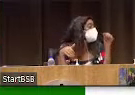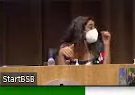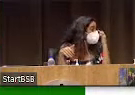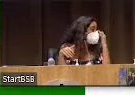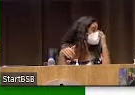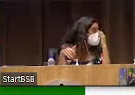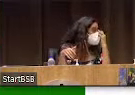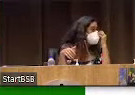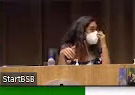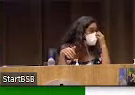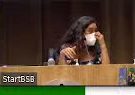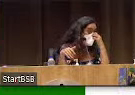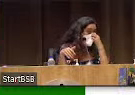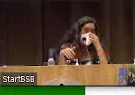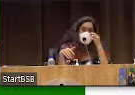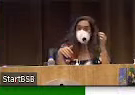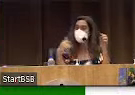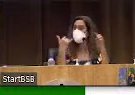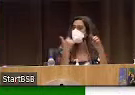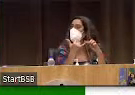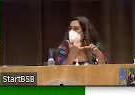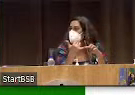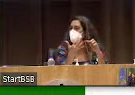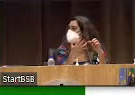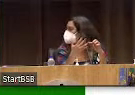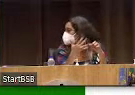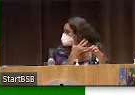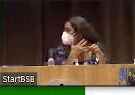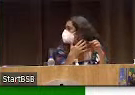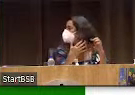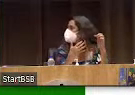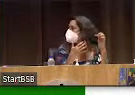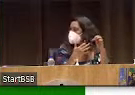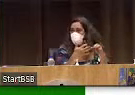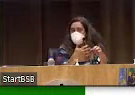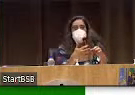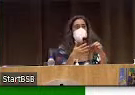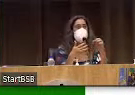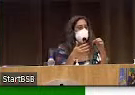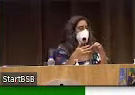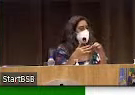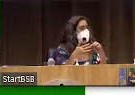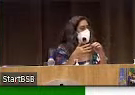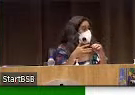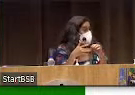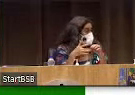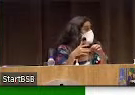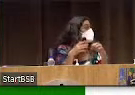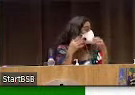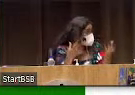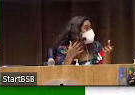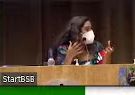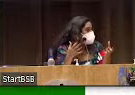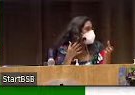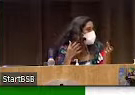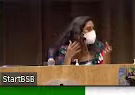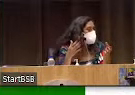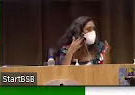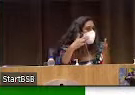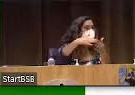of the social vulnerabilities, be poor, unemployed,